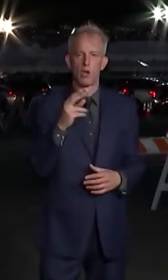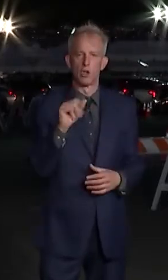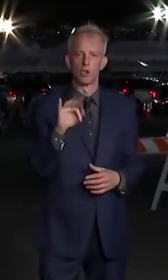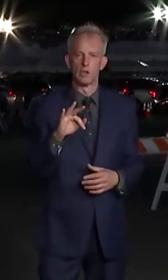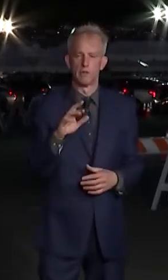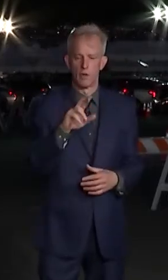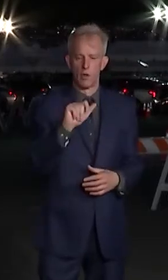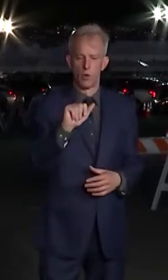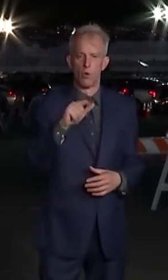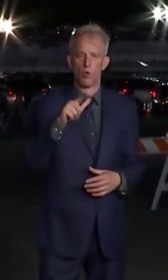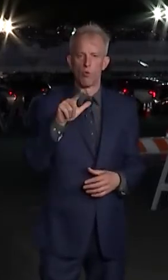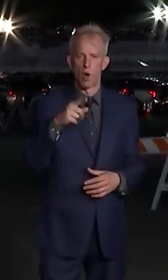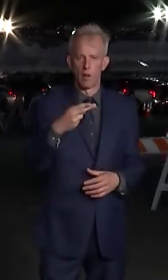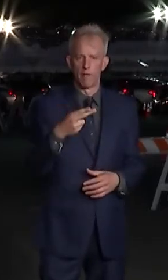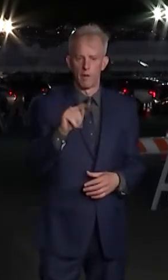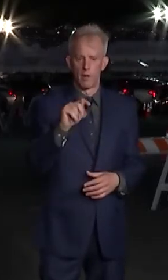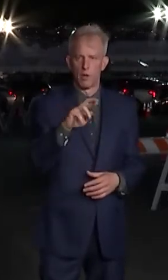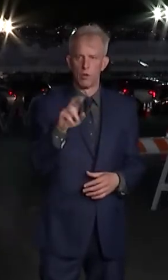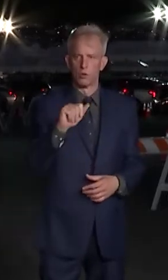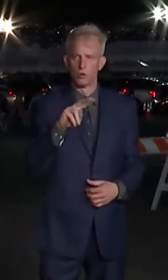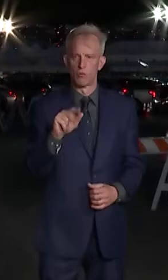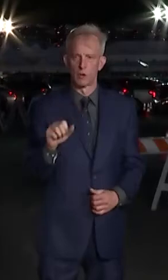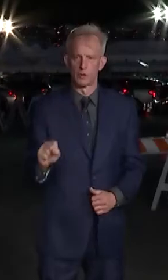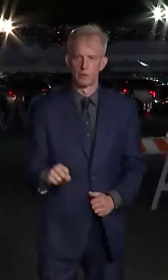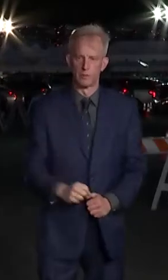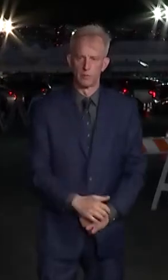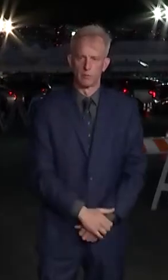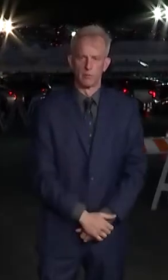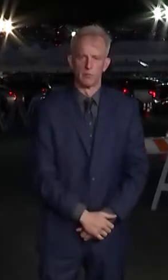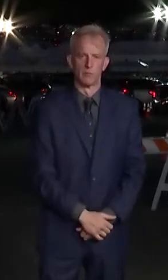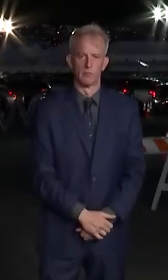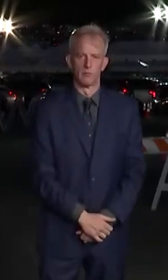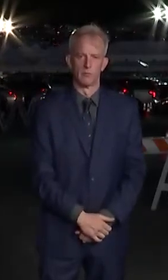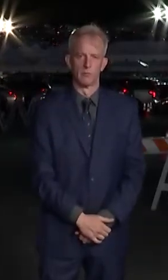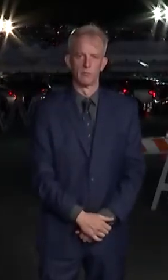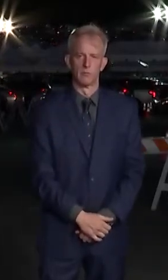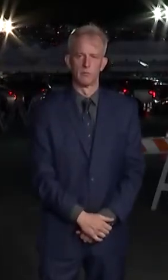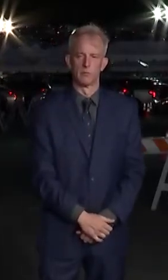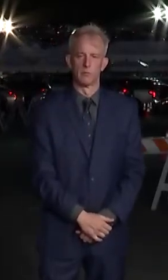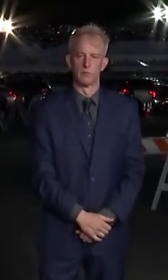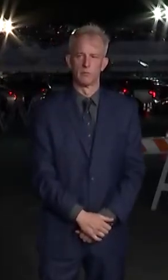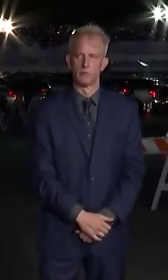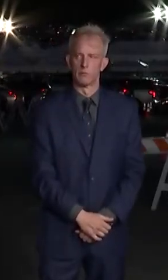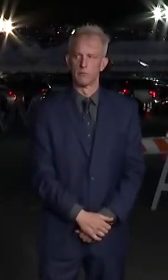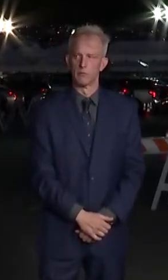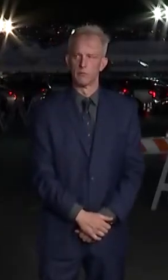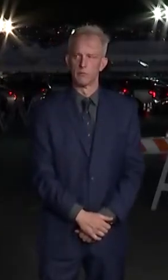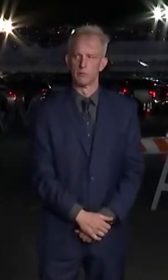Terrazas.